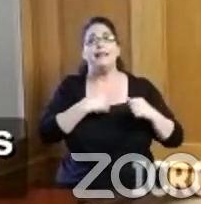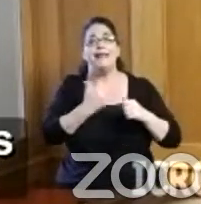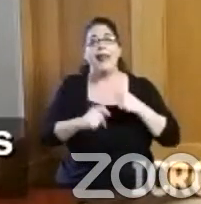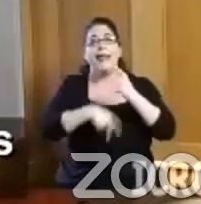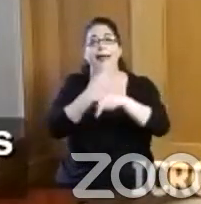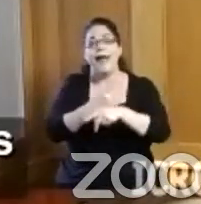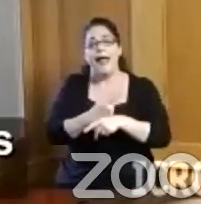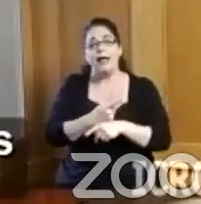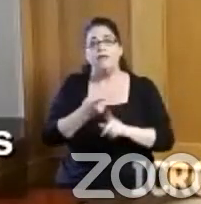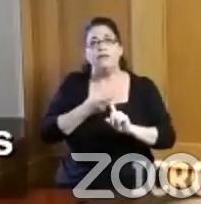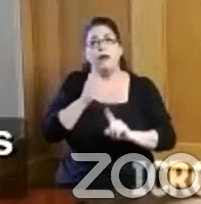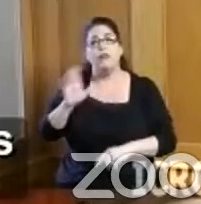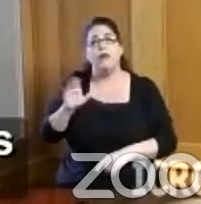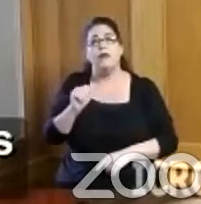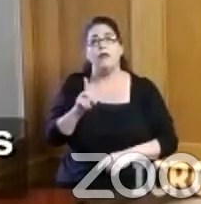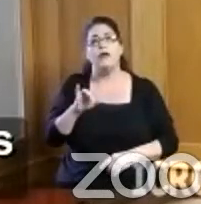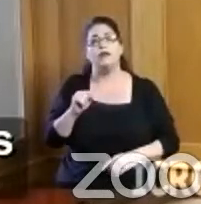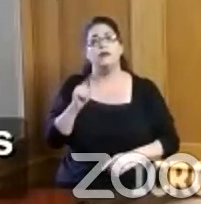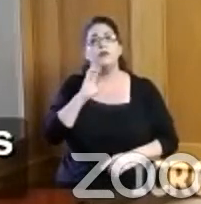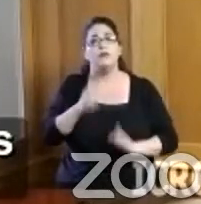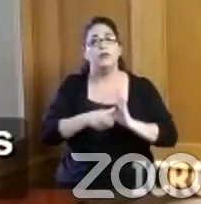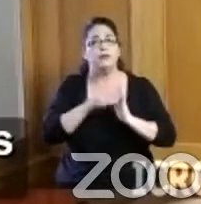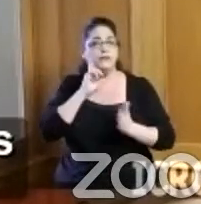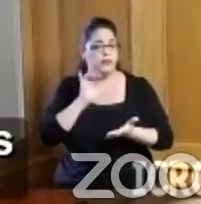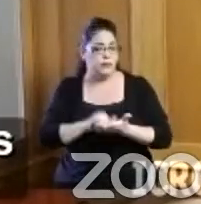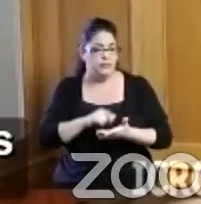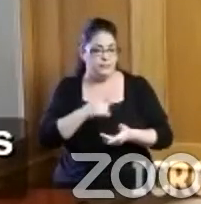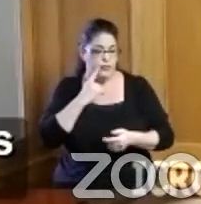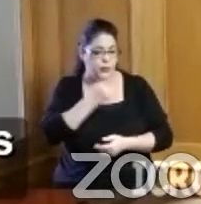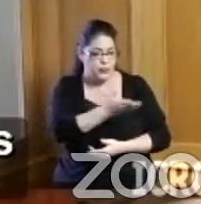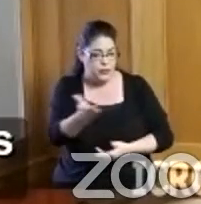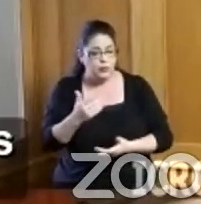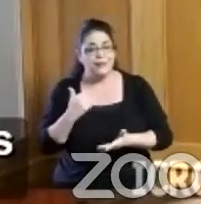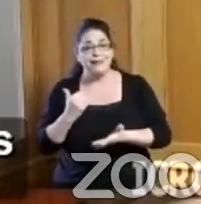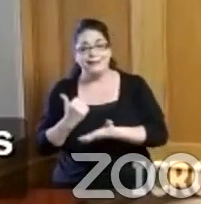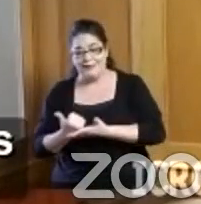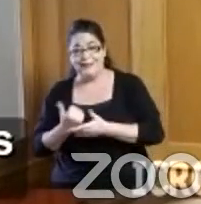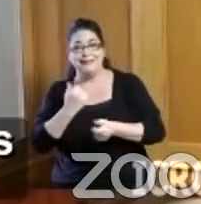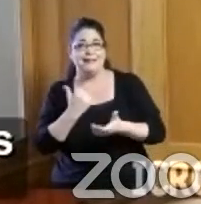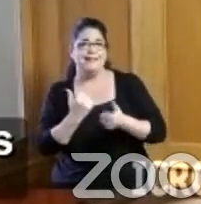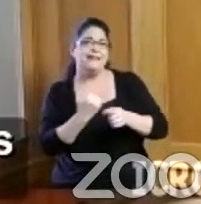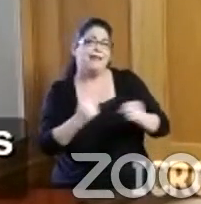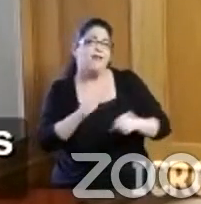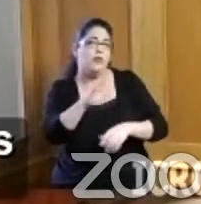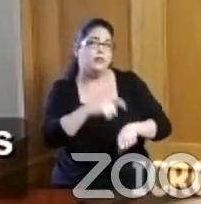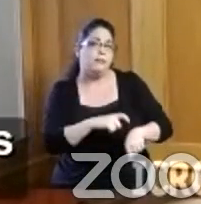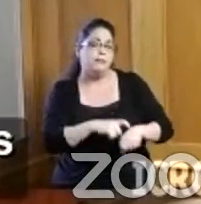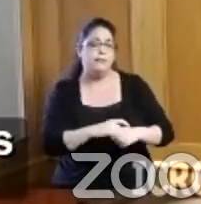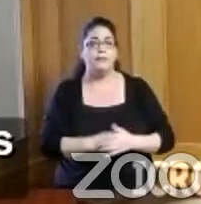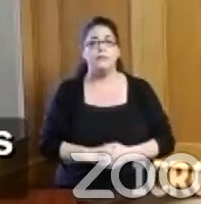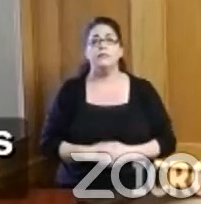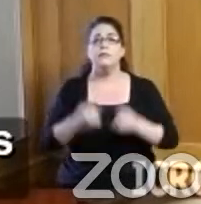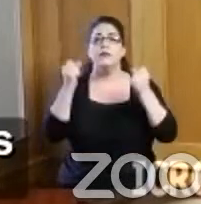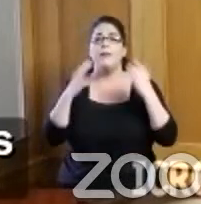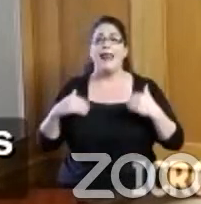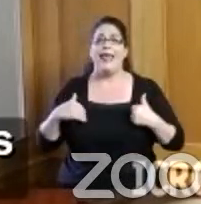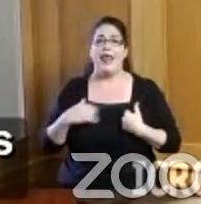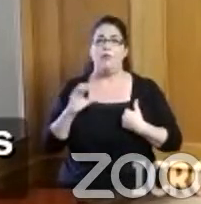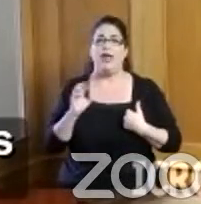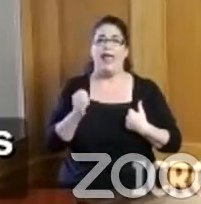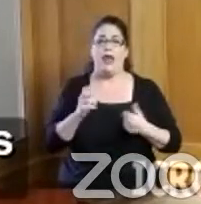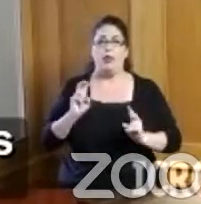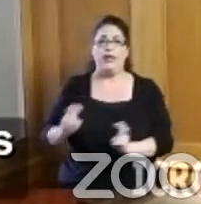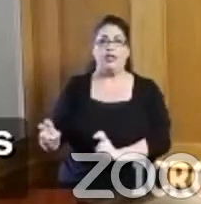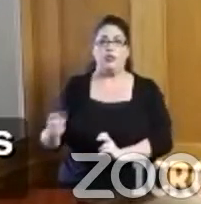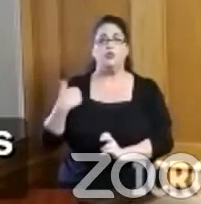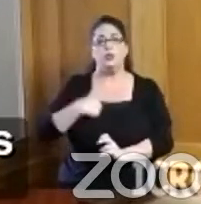arise from its audit or reviews to you. There are many issues at CARE that you all do not know about. We will